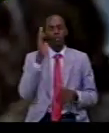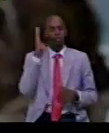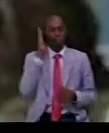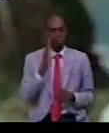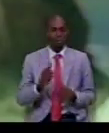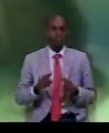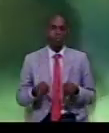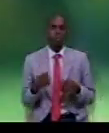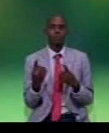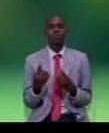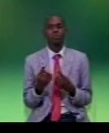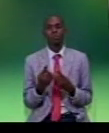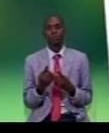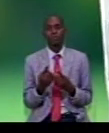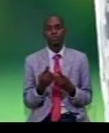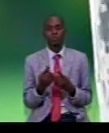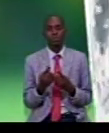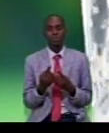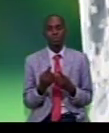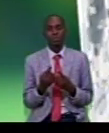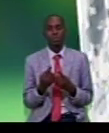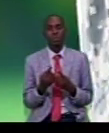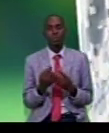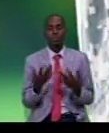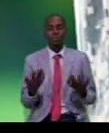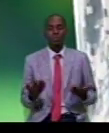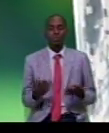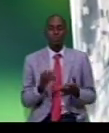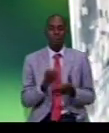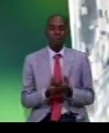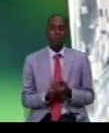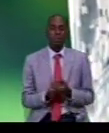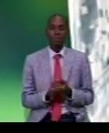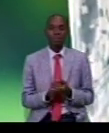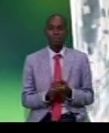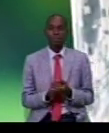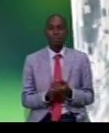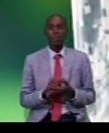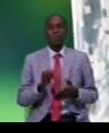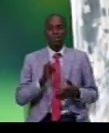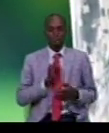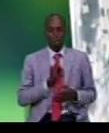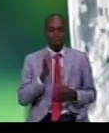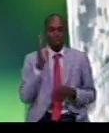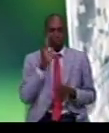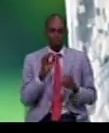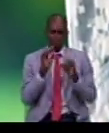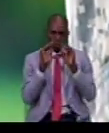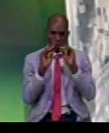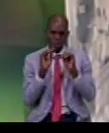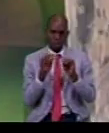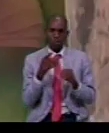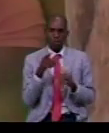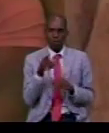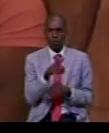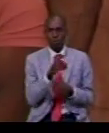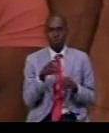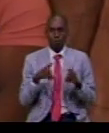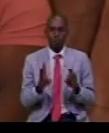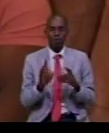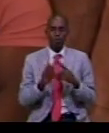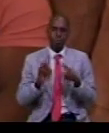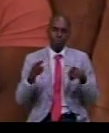go. Lord, how do I succeed? I'll teach you the way you will go to